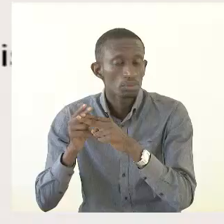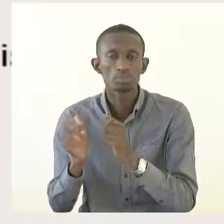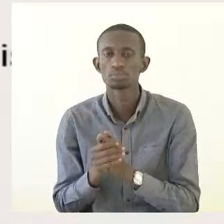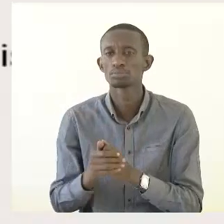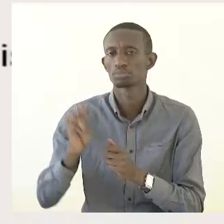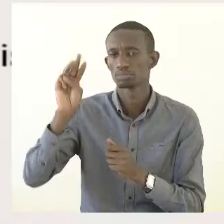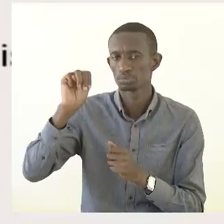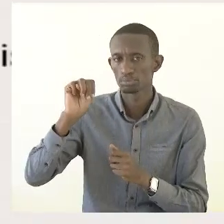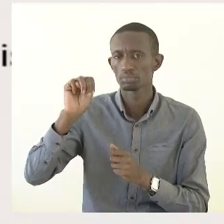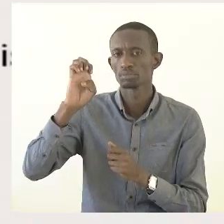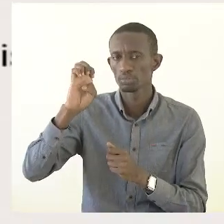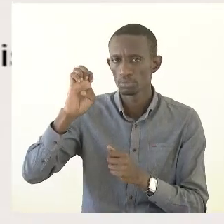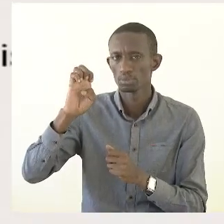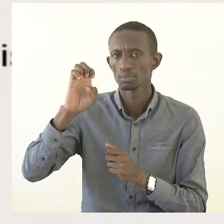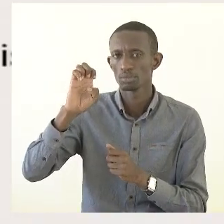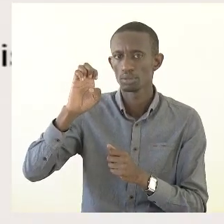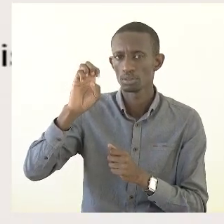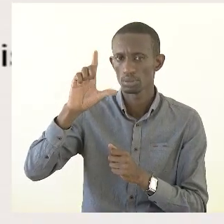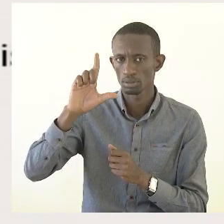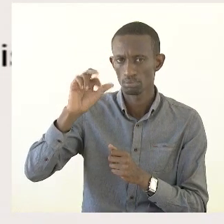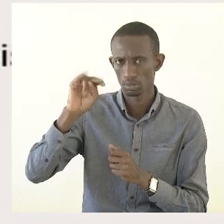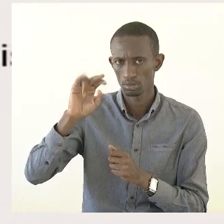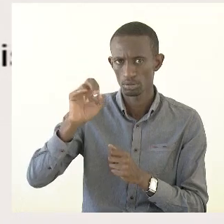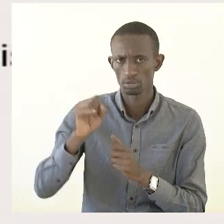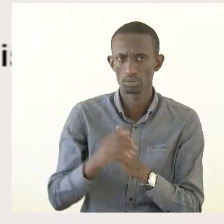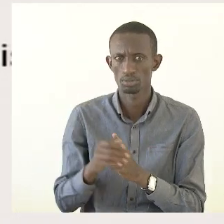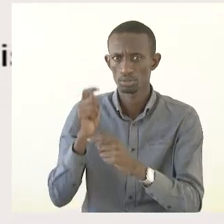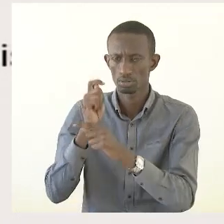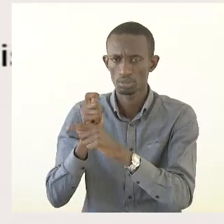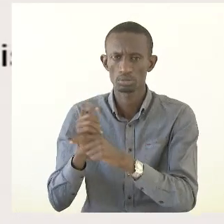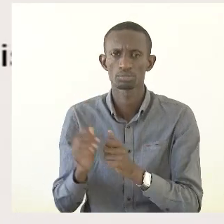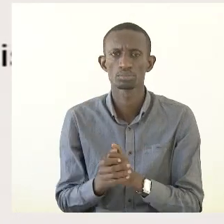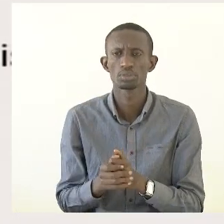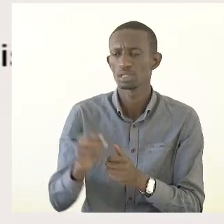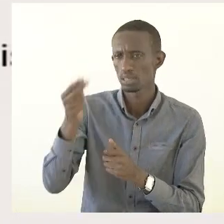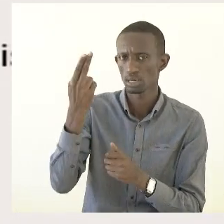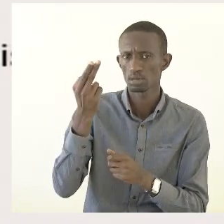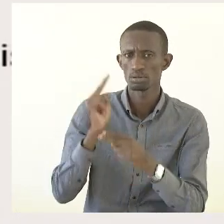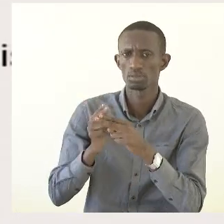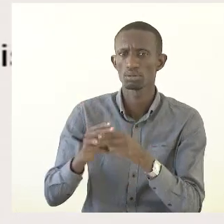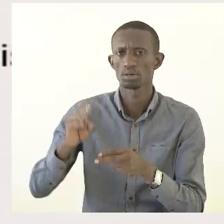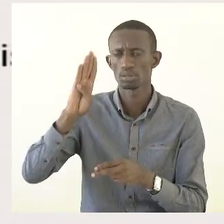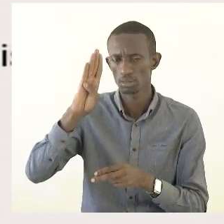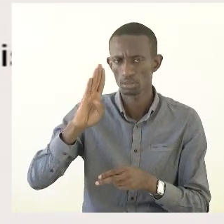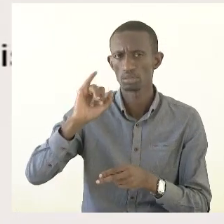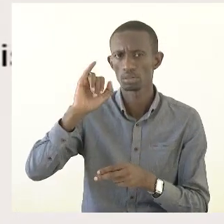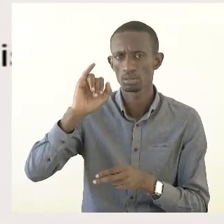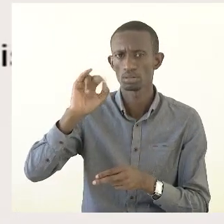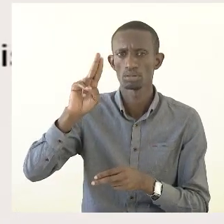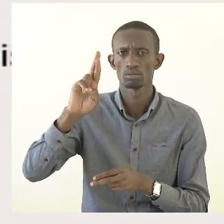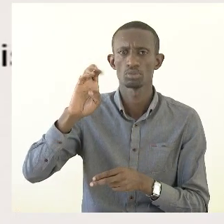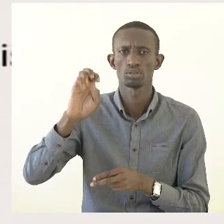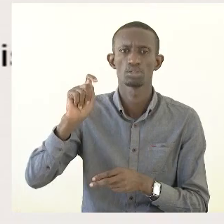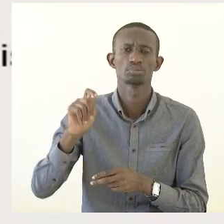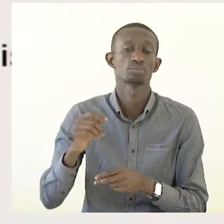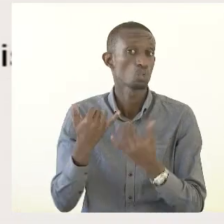test. The second one is called the Burette test. We are going to discuss about the Meron's test